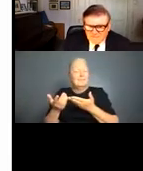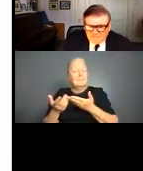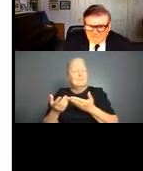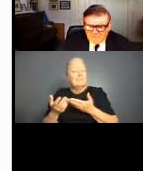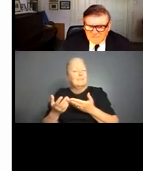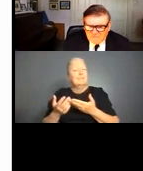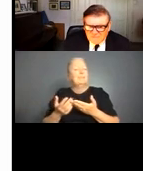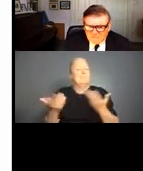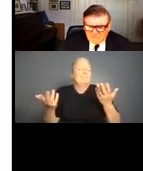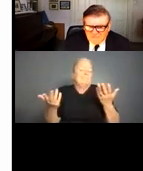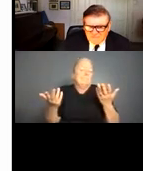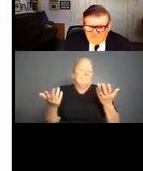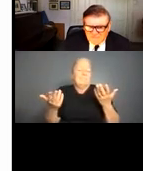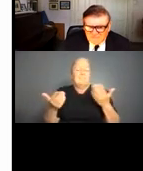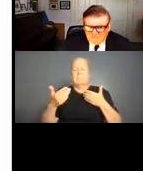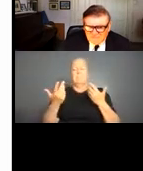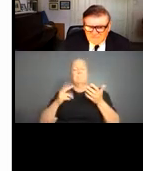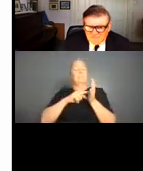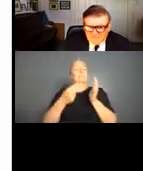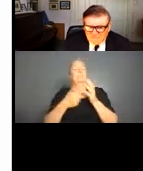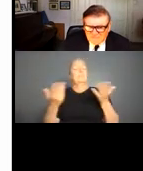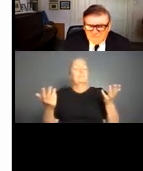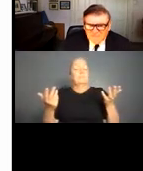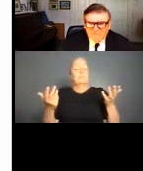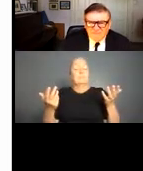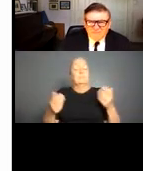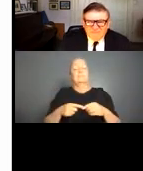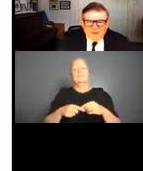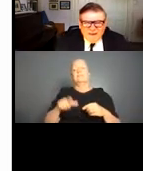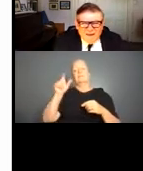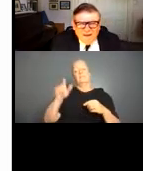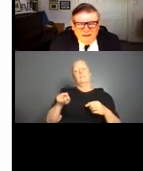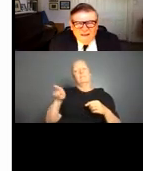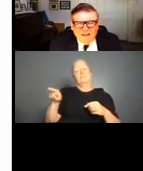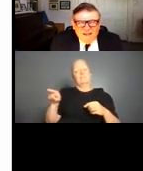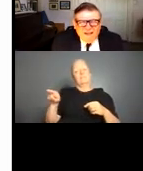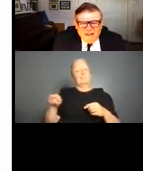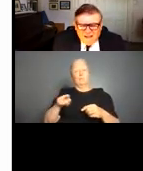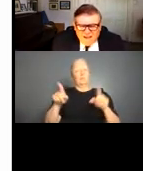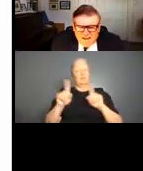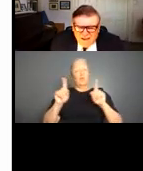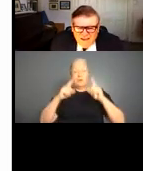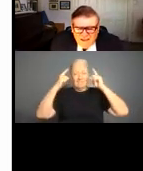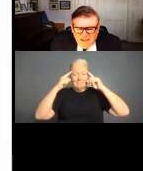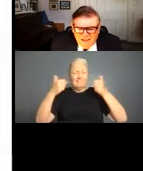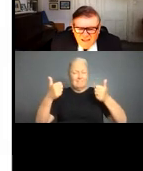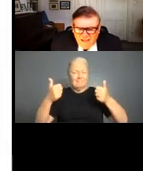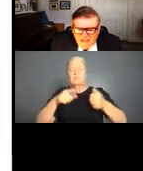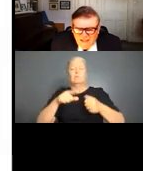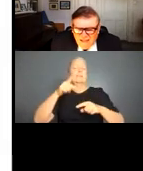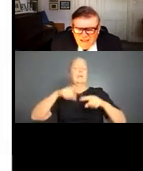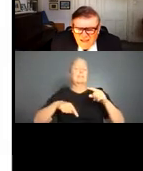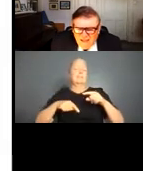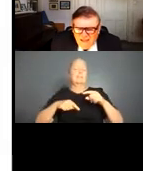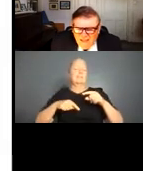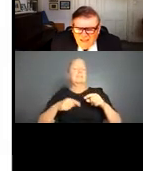voted, and then they almost brought the country to war. The people who are not unsound, they did not vote. So I think for me, it's just about,